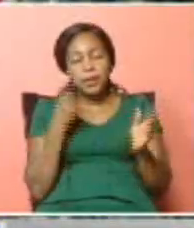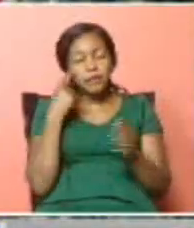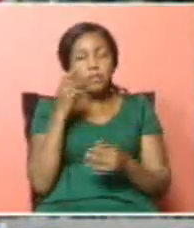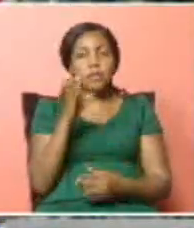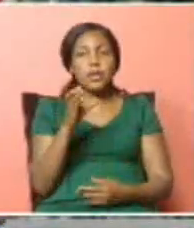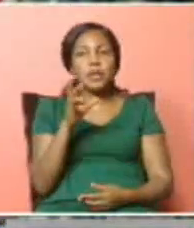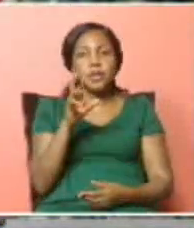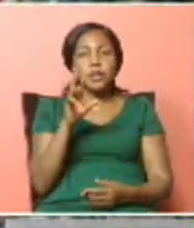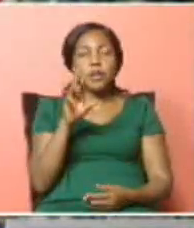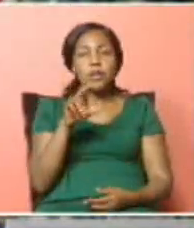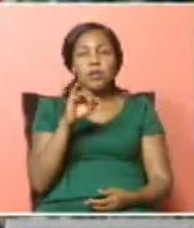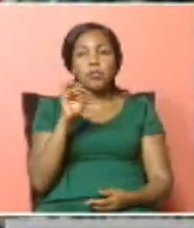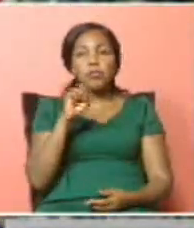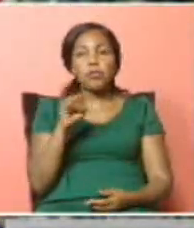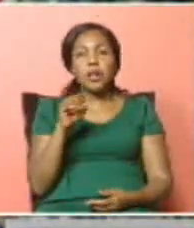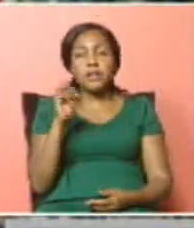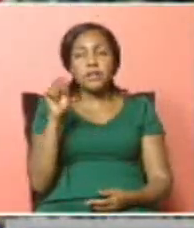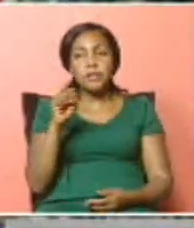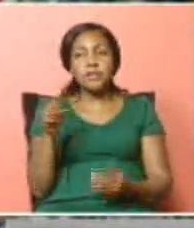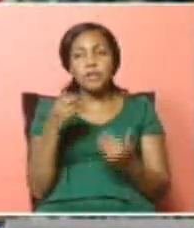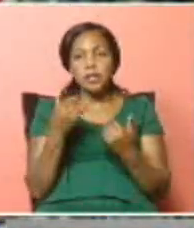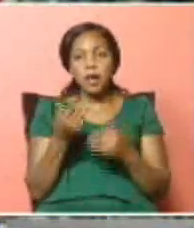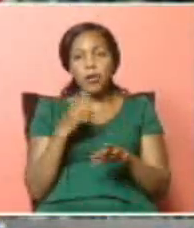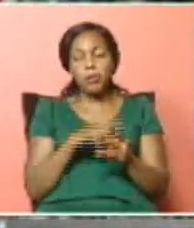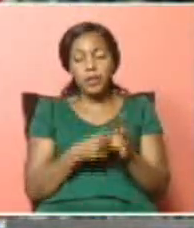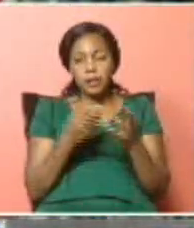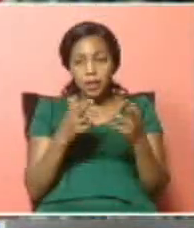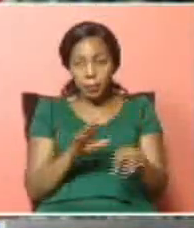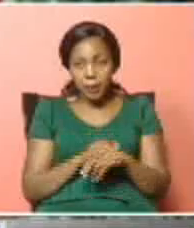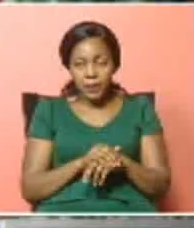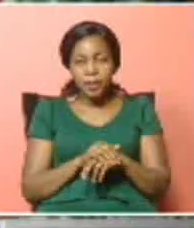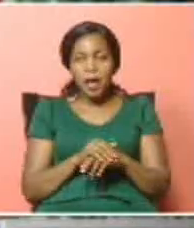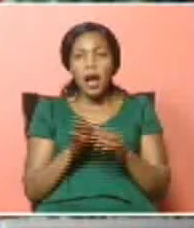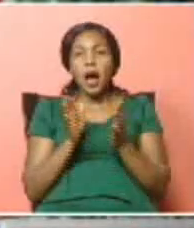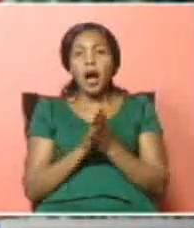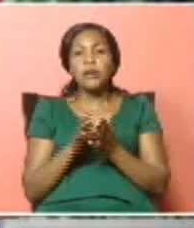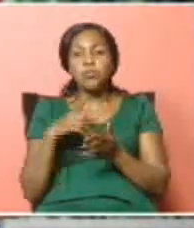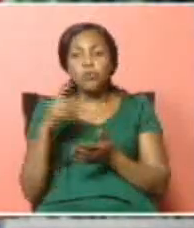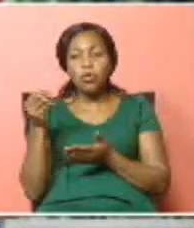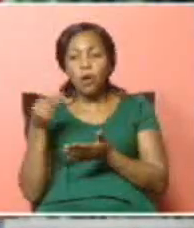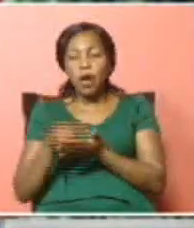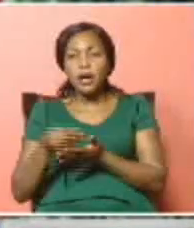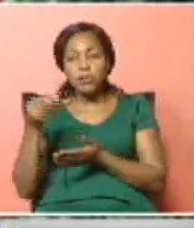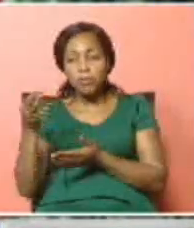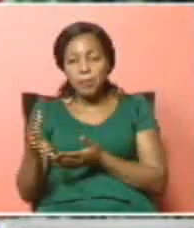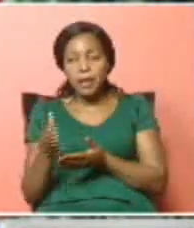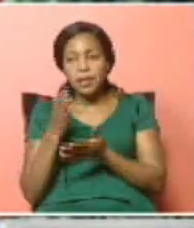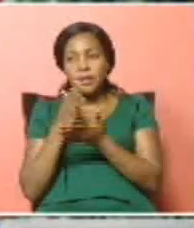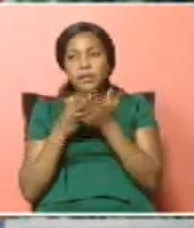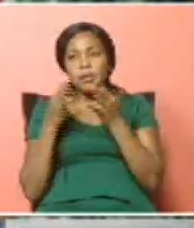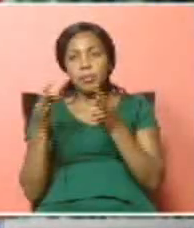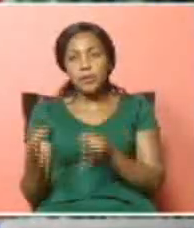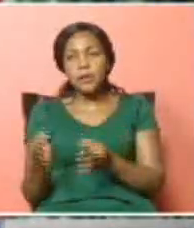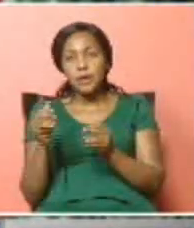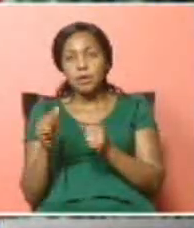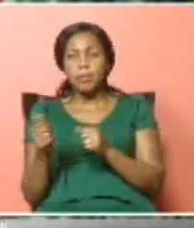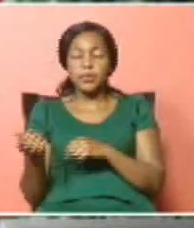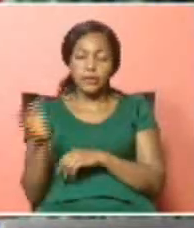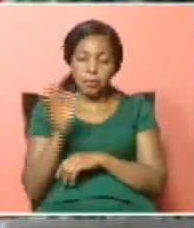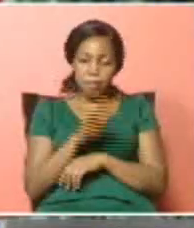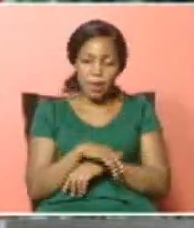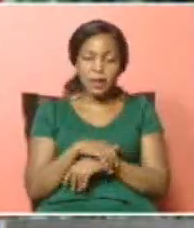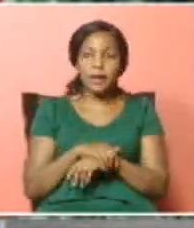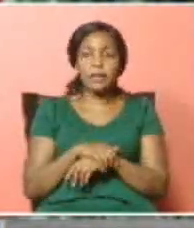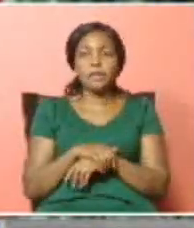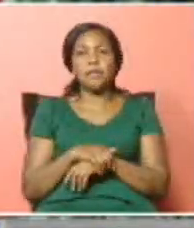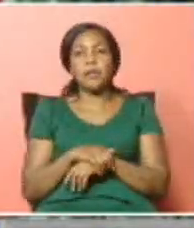Mm. But then when the procurement is done, when you go back the books, the procurement plans,